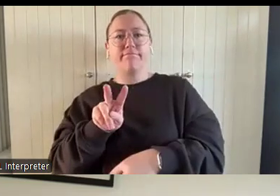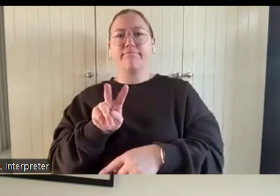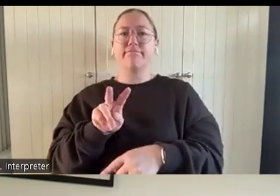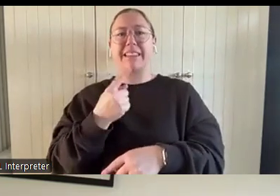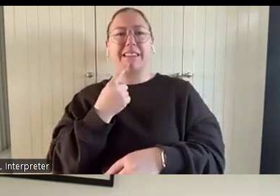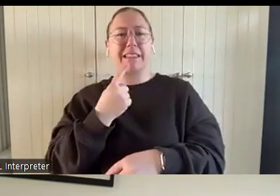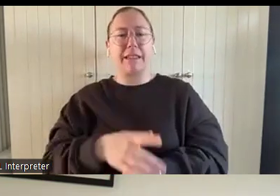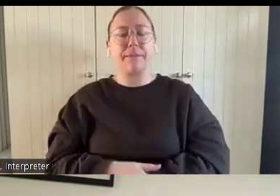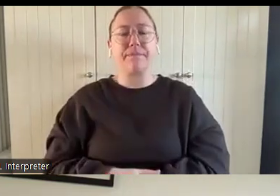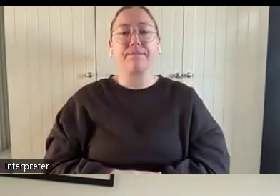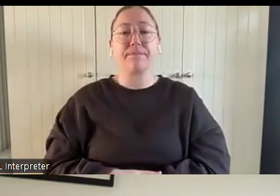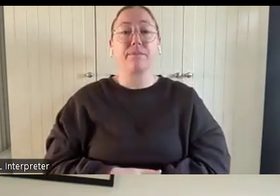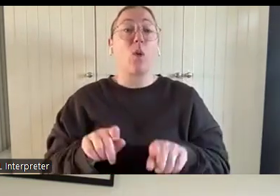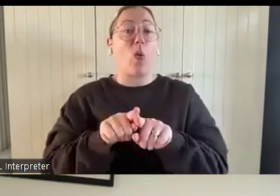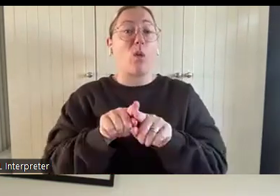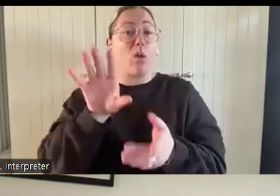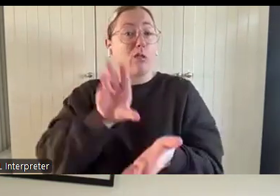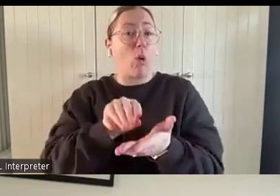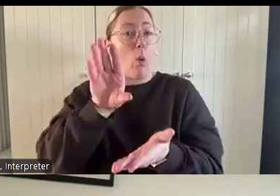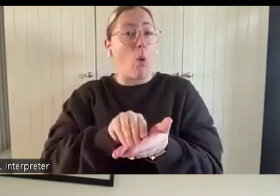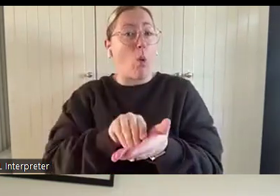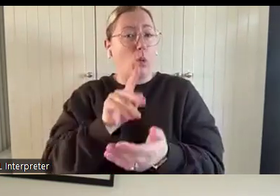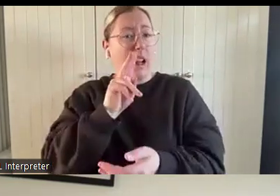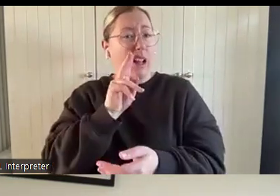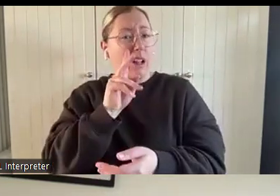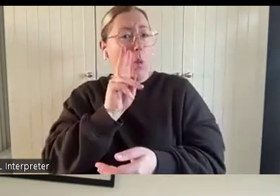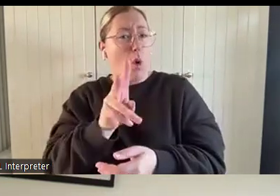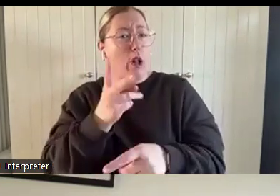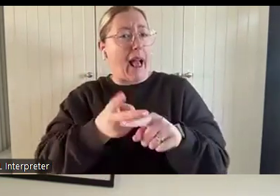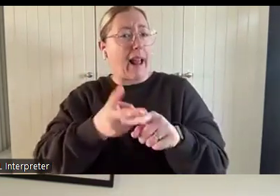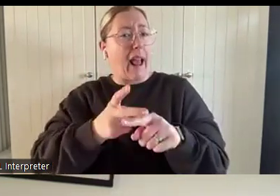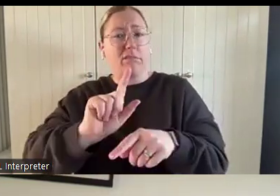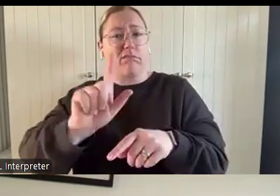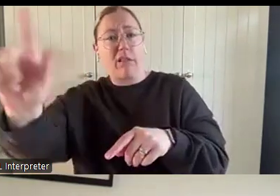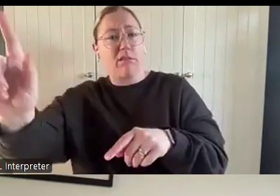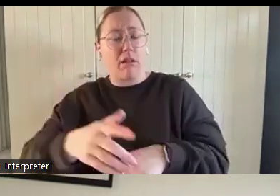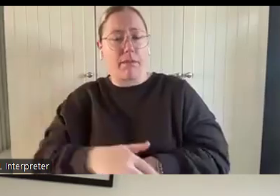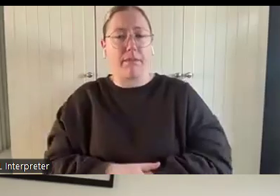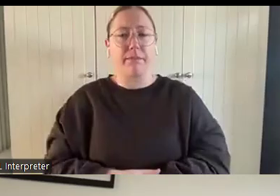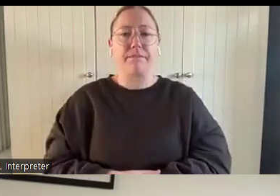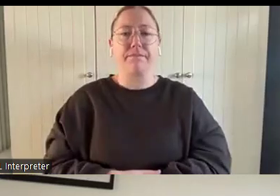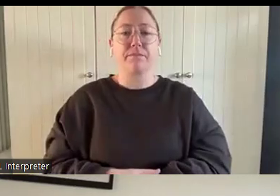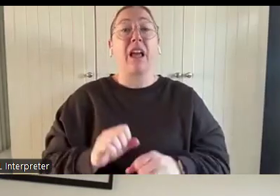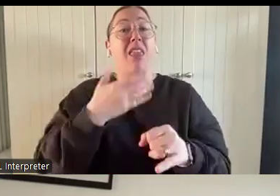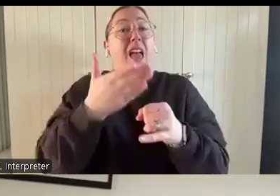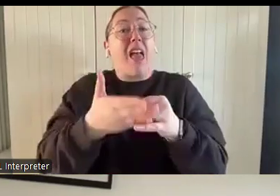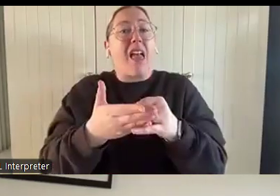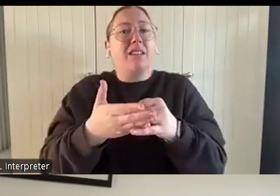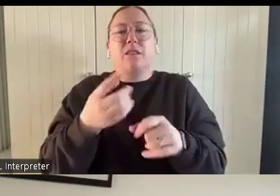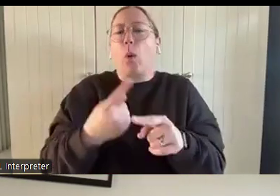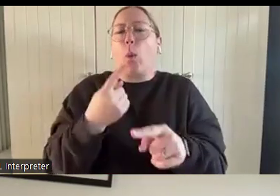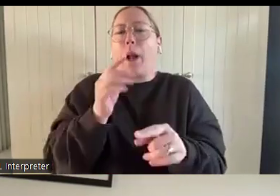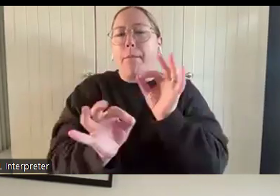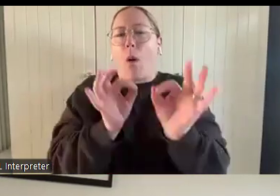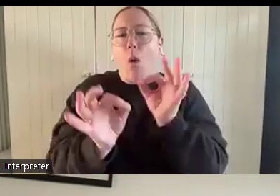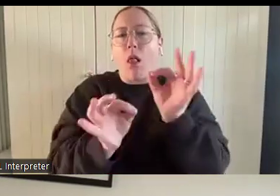recording them so you can also watch them back in your own time. And then at the end, we'll be doing a quick poll as well to gather your feedback.